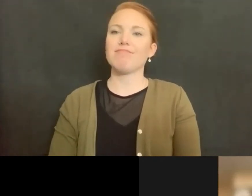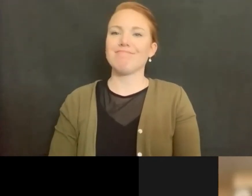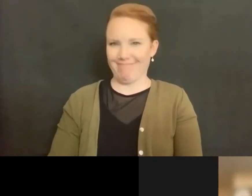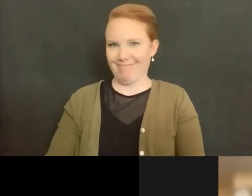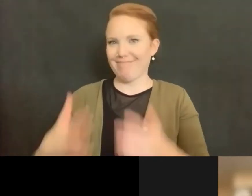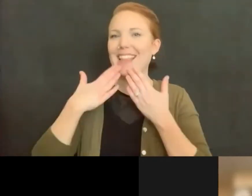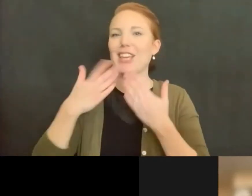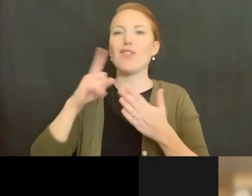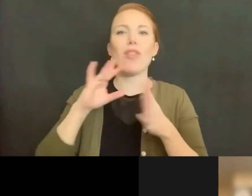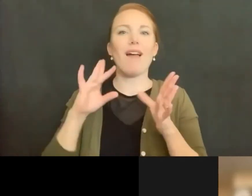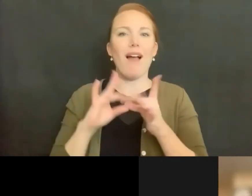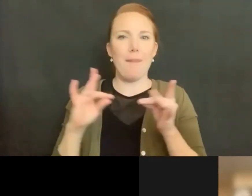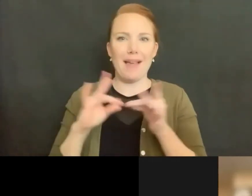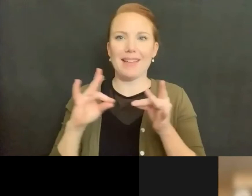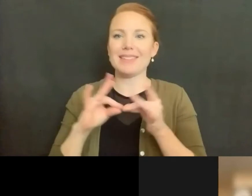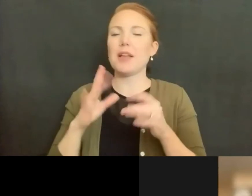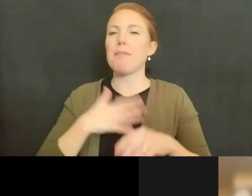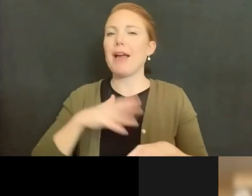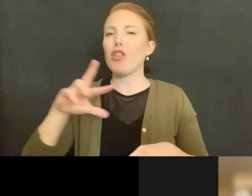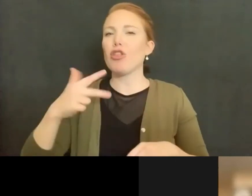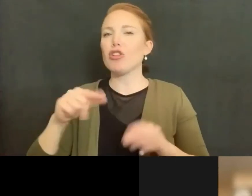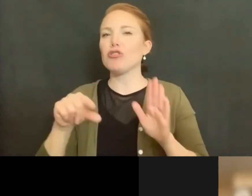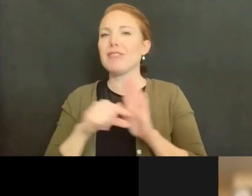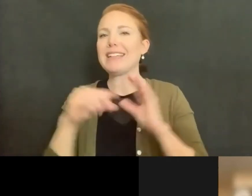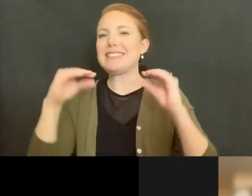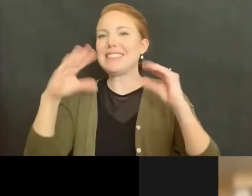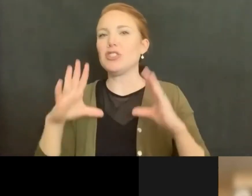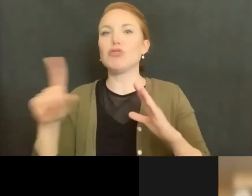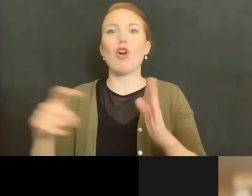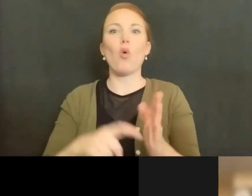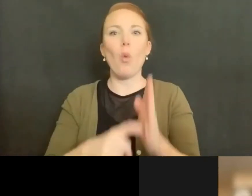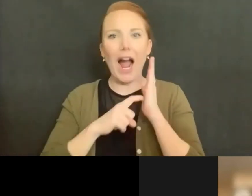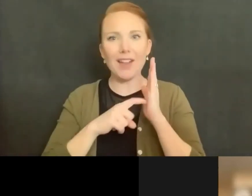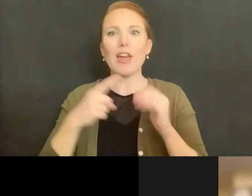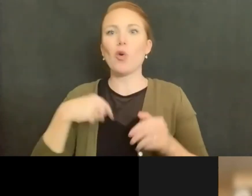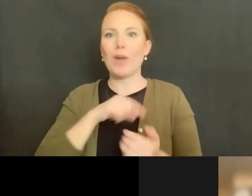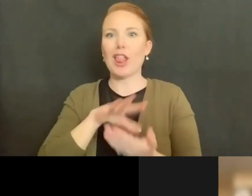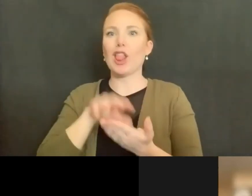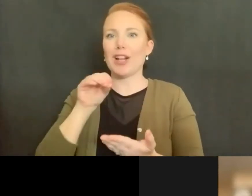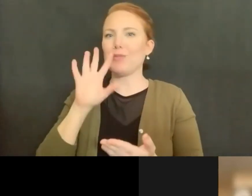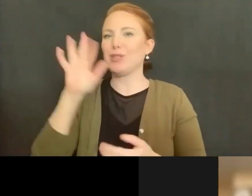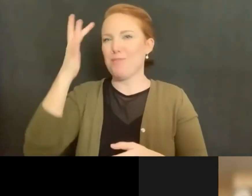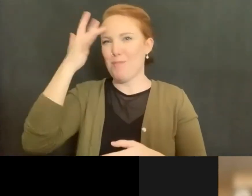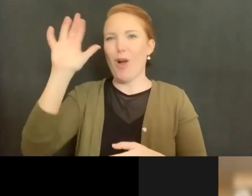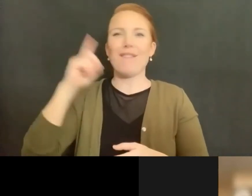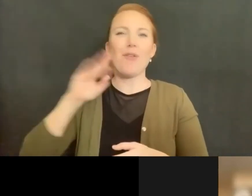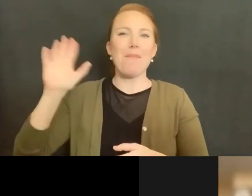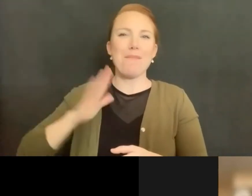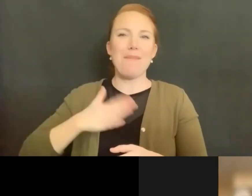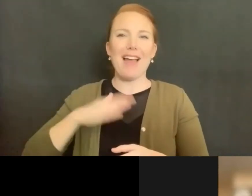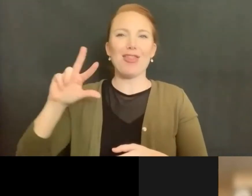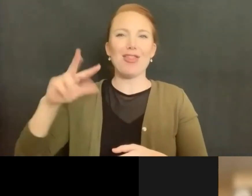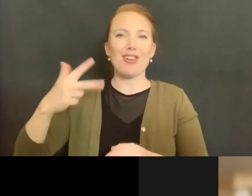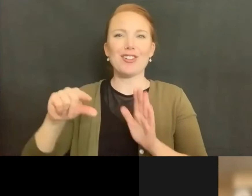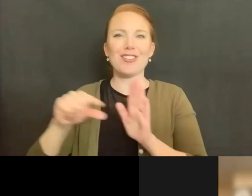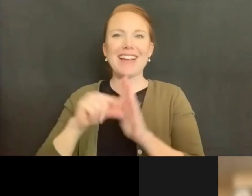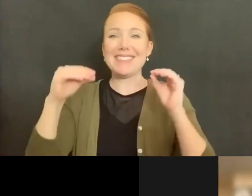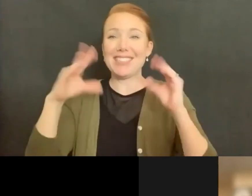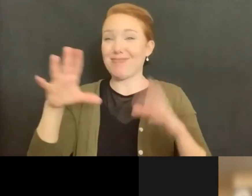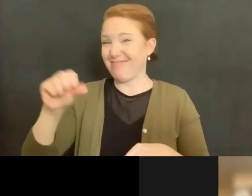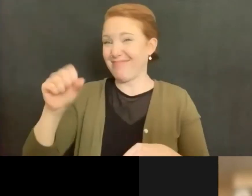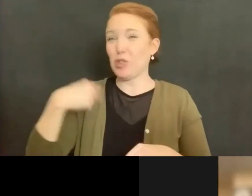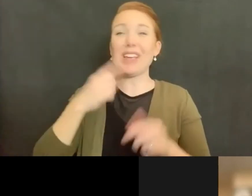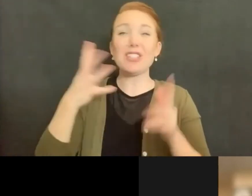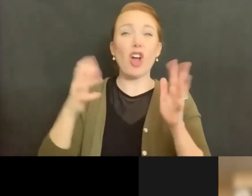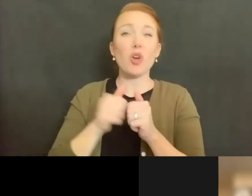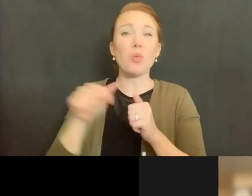the comment. My 3rd grade teacher made it a grade to learn this. It's a very smart 3rd grade teacher, because we talk with educators around the